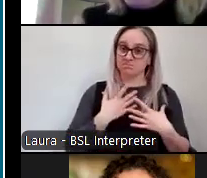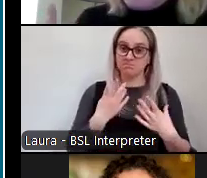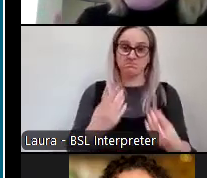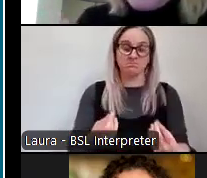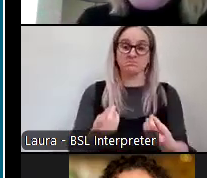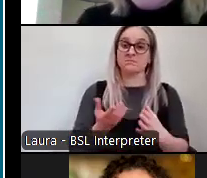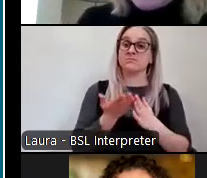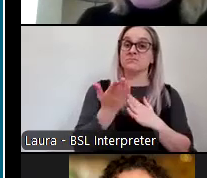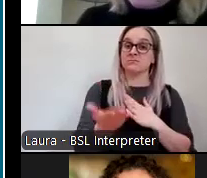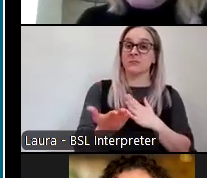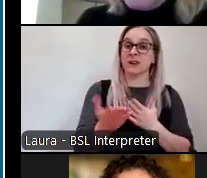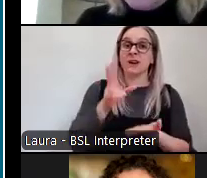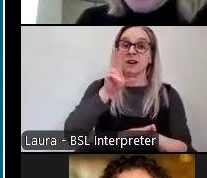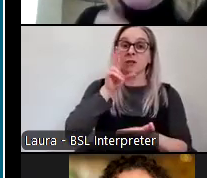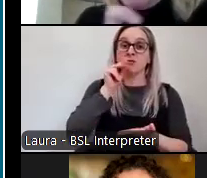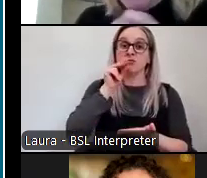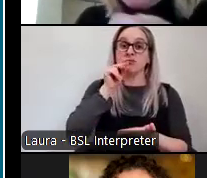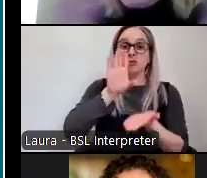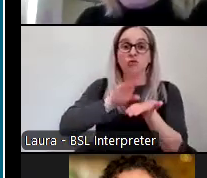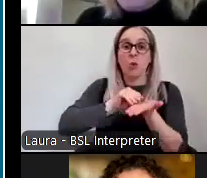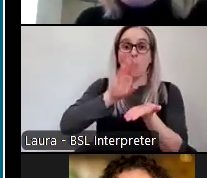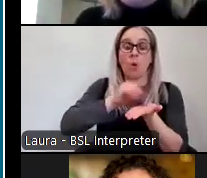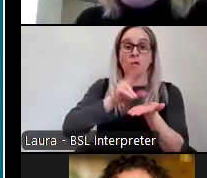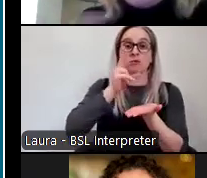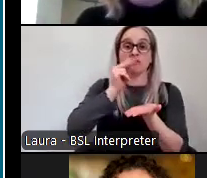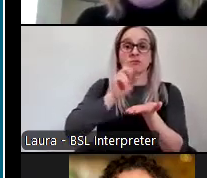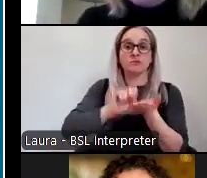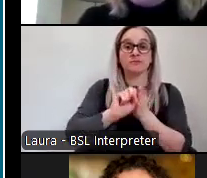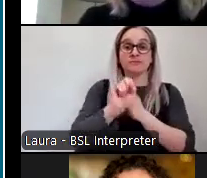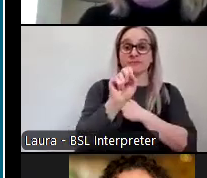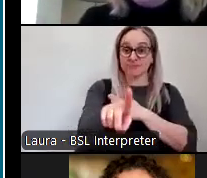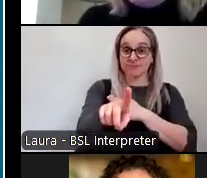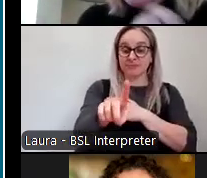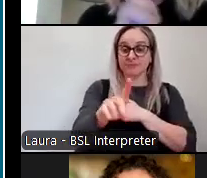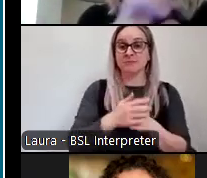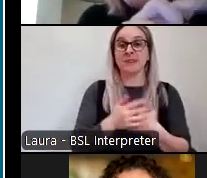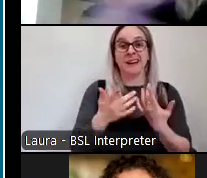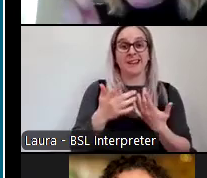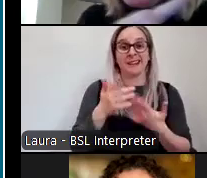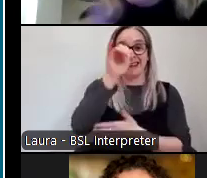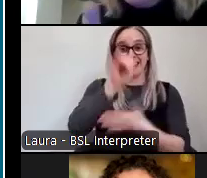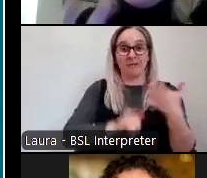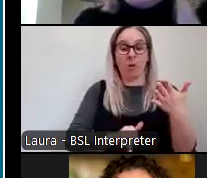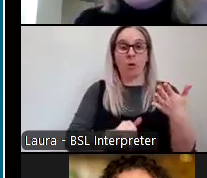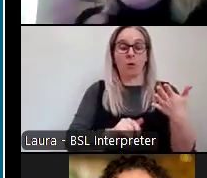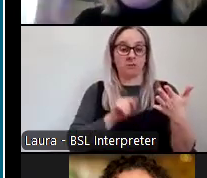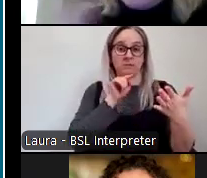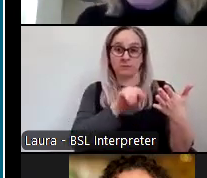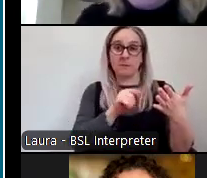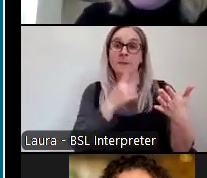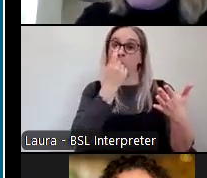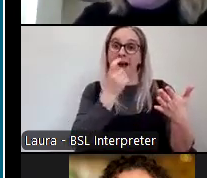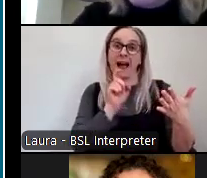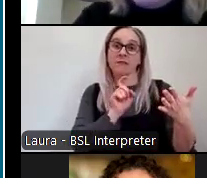a recorded response to the questions. It does prompt you in the application form to flick a toggle, and then you're able